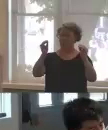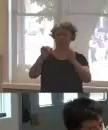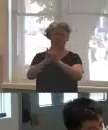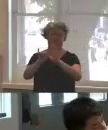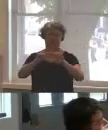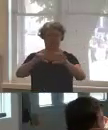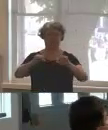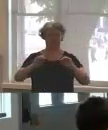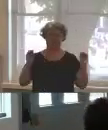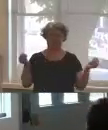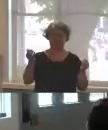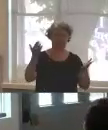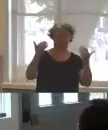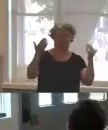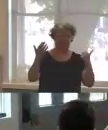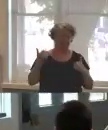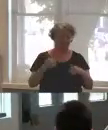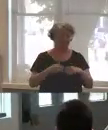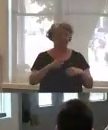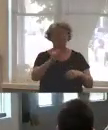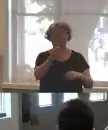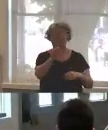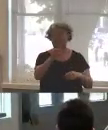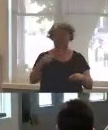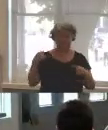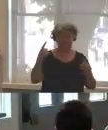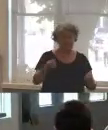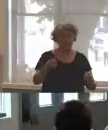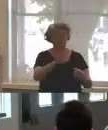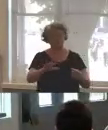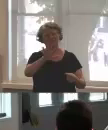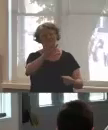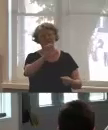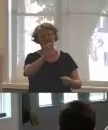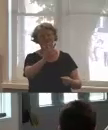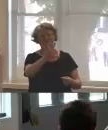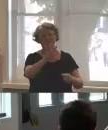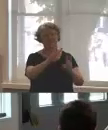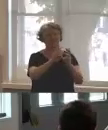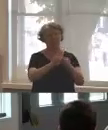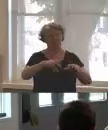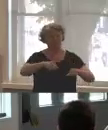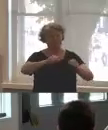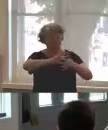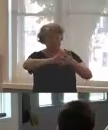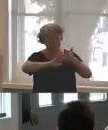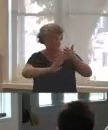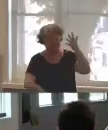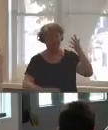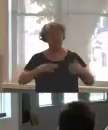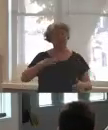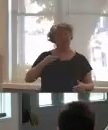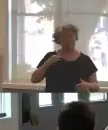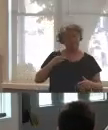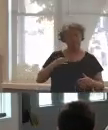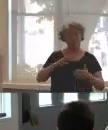statuses. Since 2019, we've approximately had 575 workshops, which include the volunteer